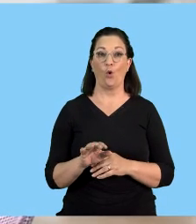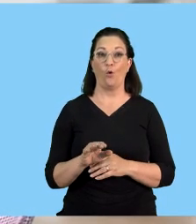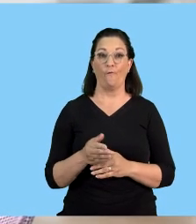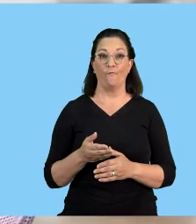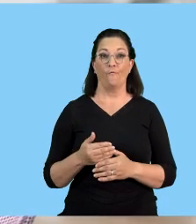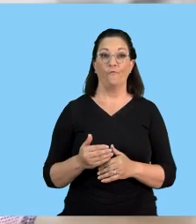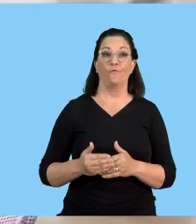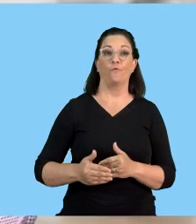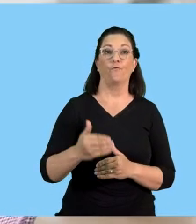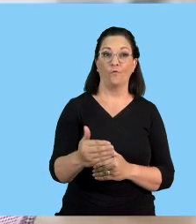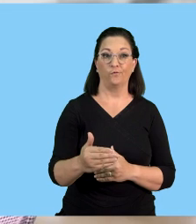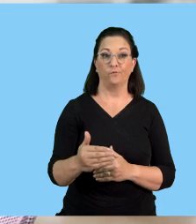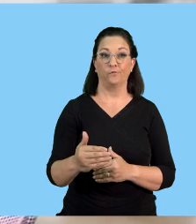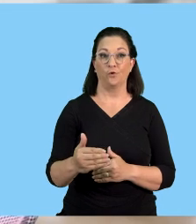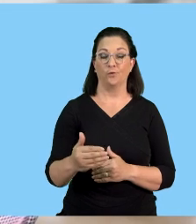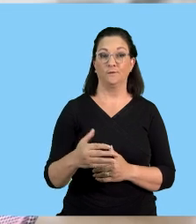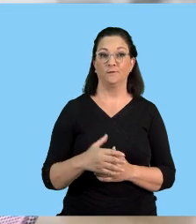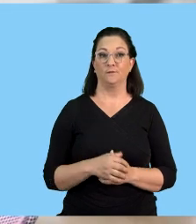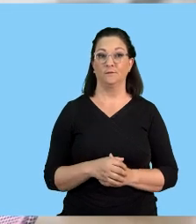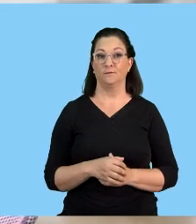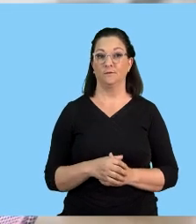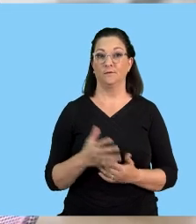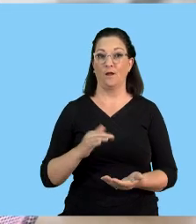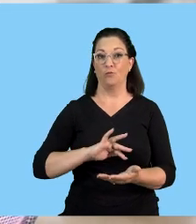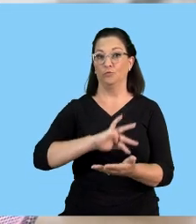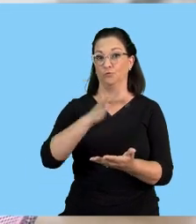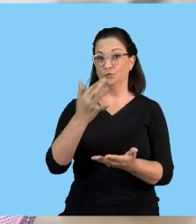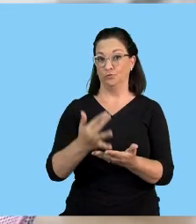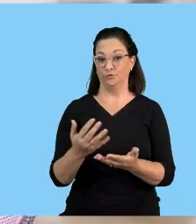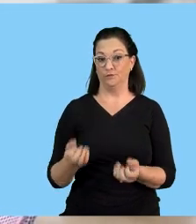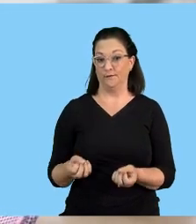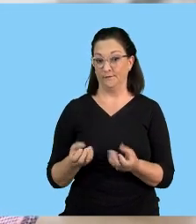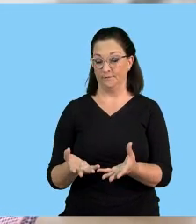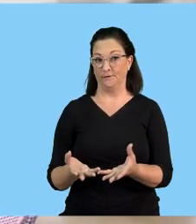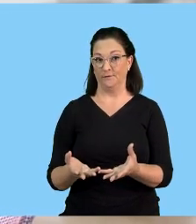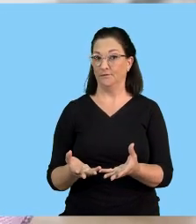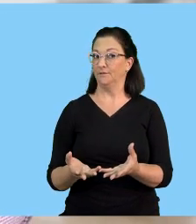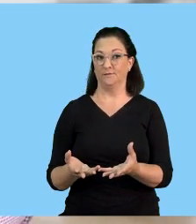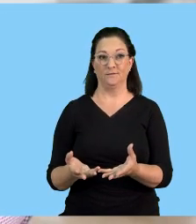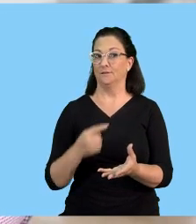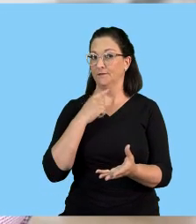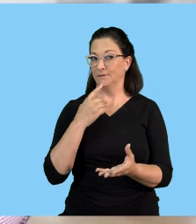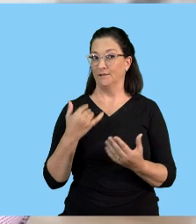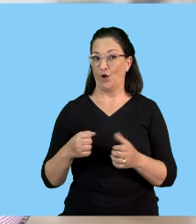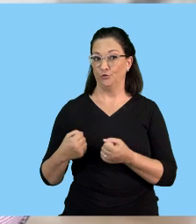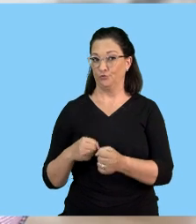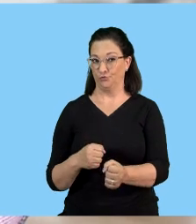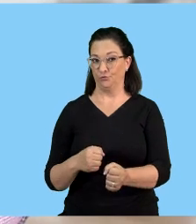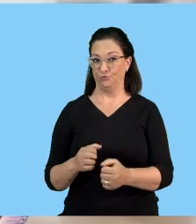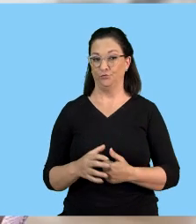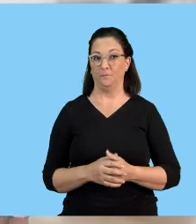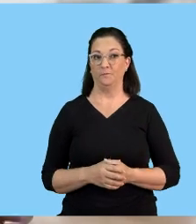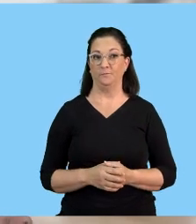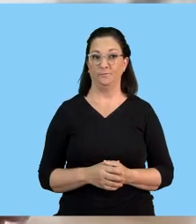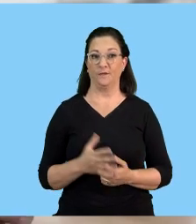the manufacturers, we had distributors before that were distributing to the wholesaler. But right now we're choosing to take that strategy